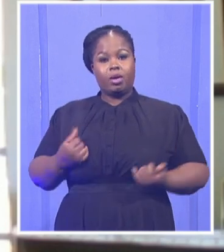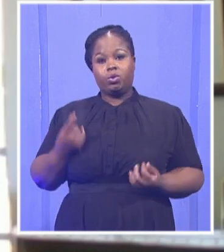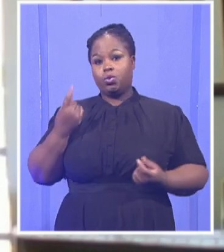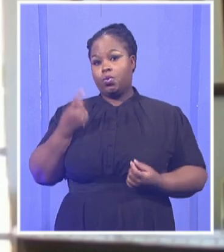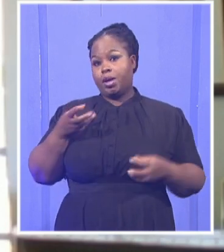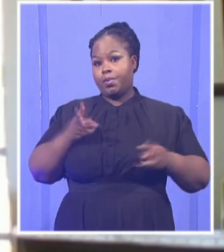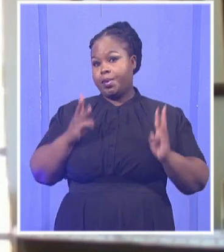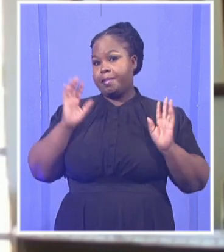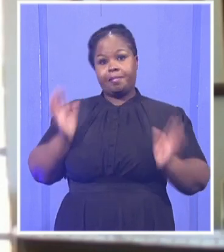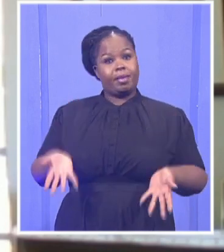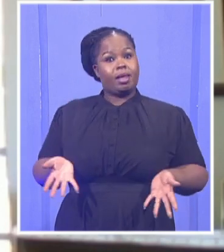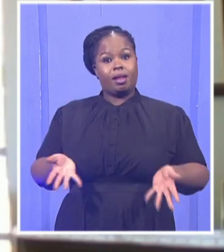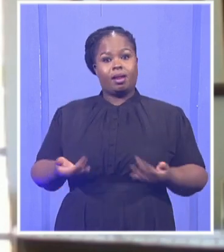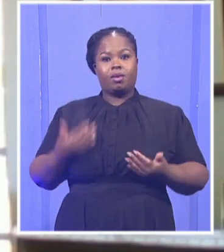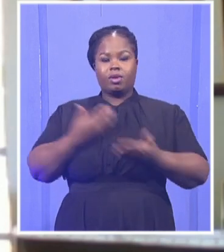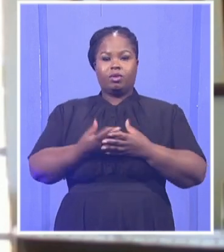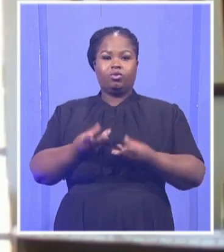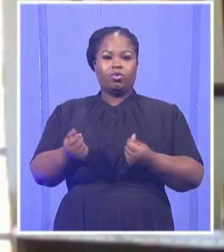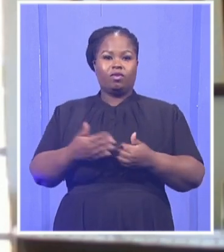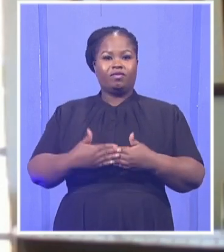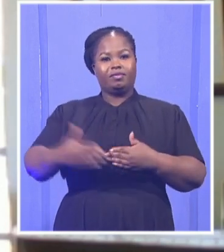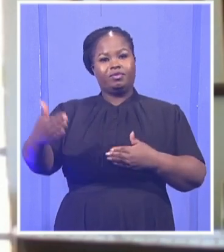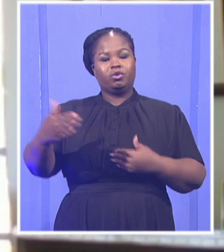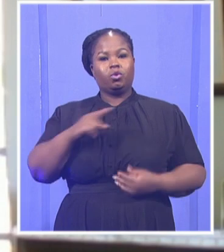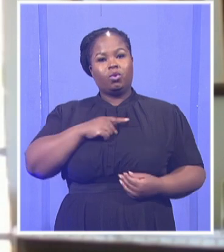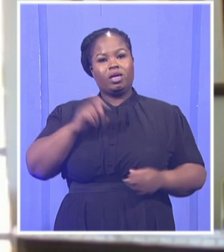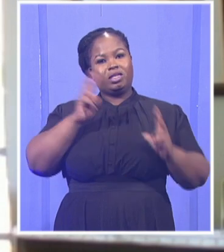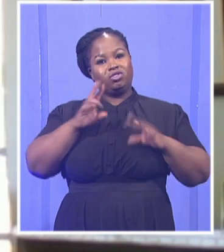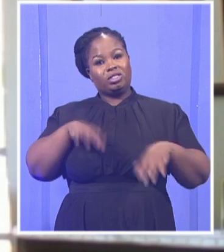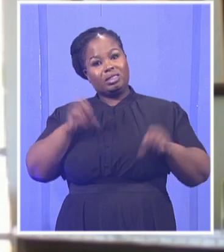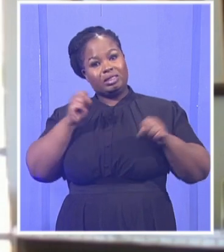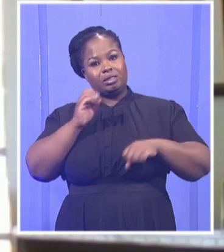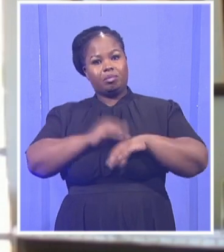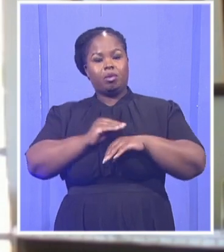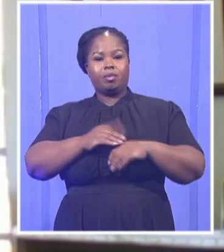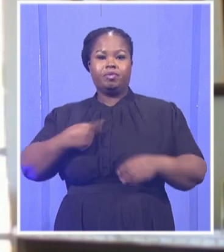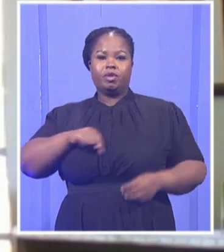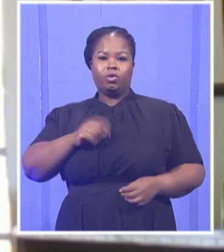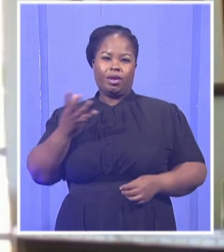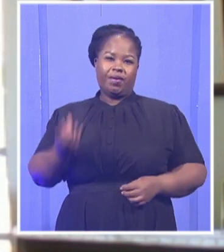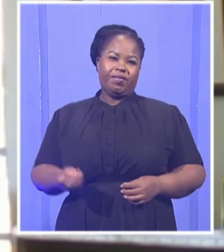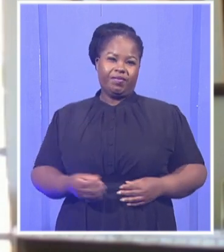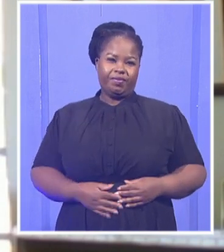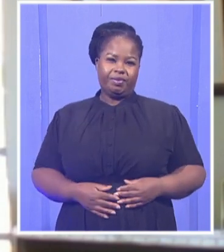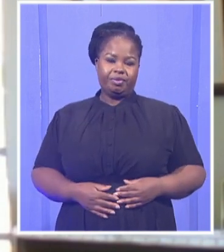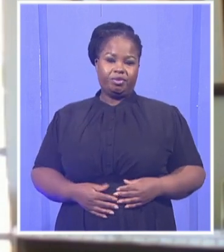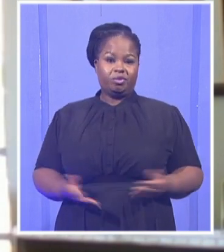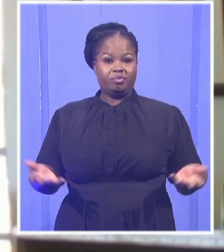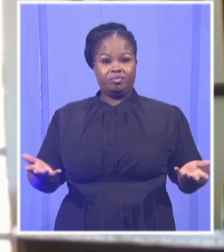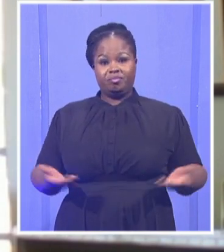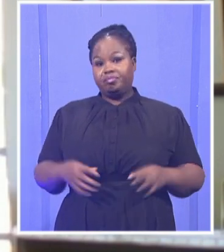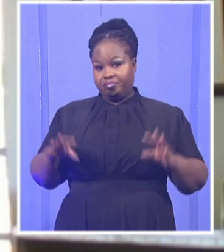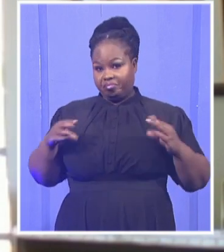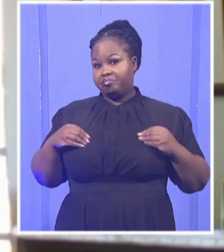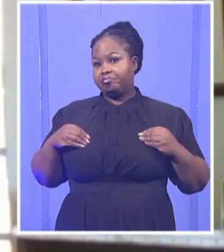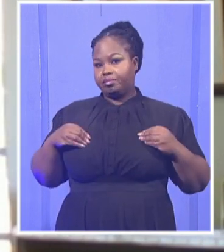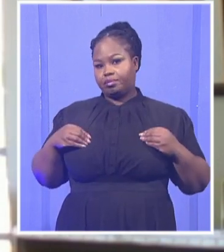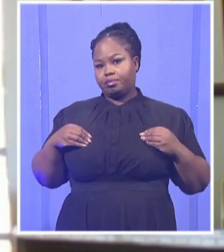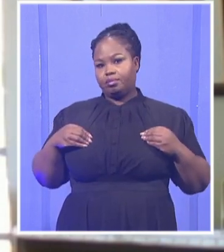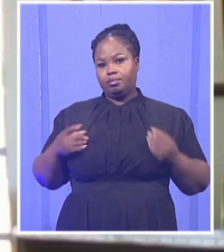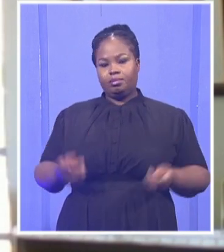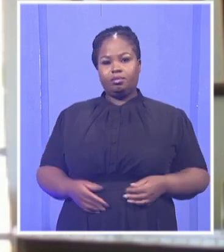alternative solution now to the load shedding crisis that we have. So one can only welcome this move,